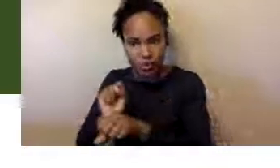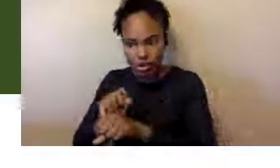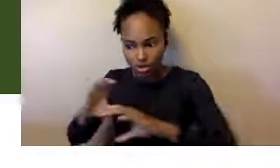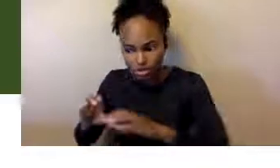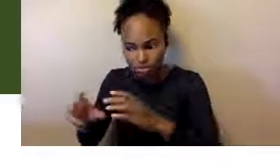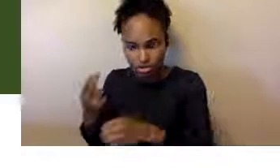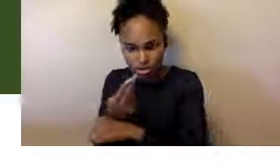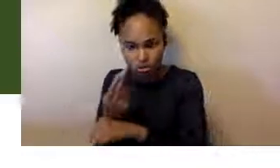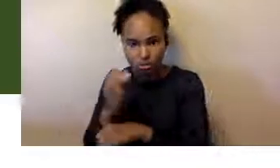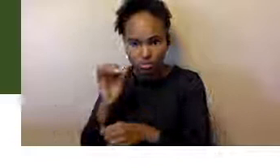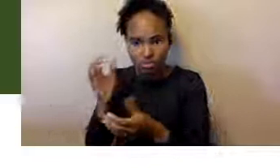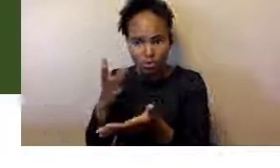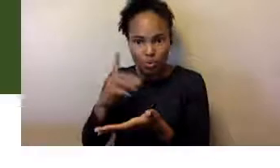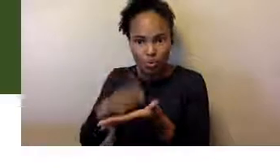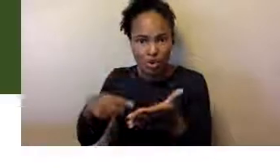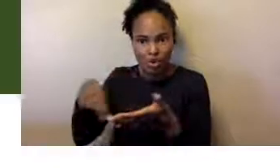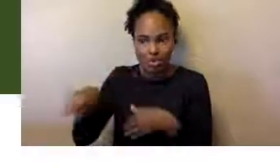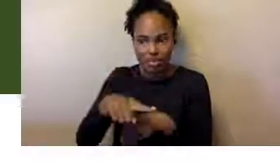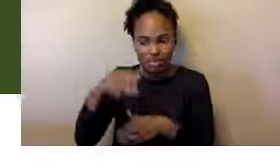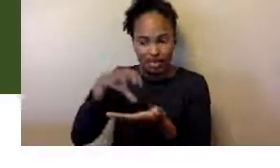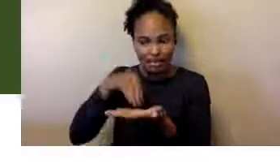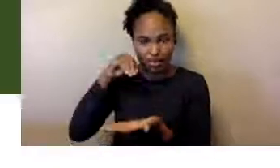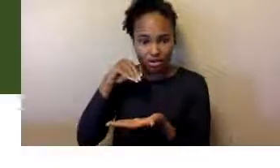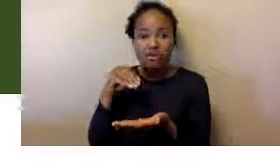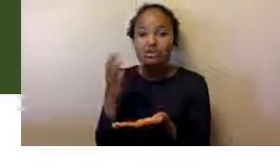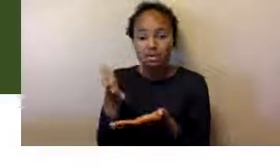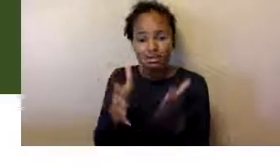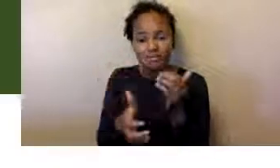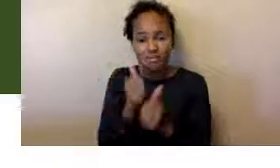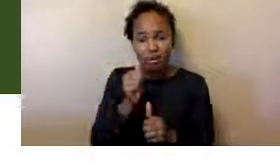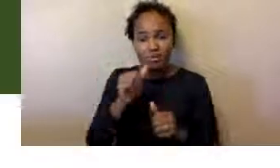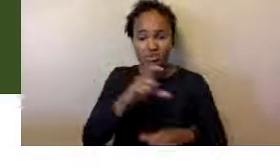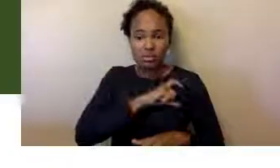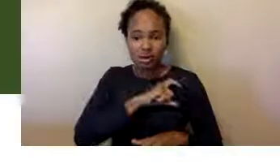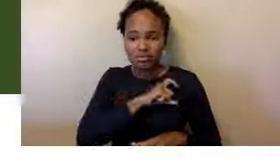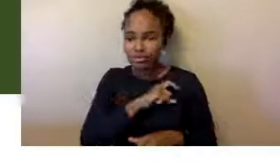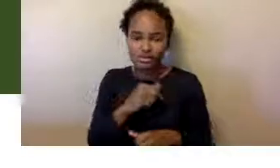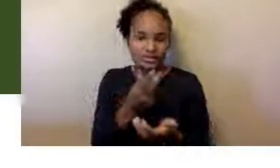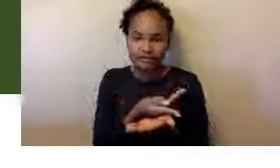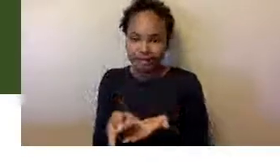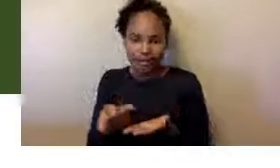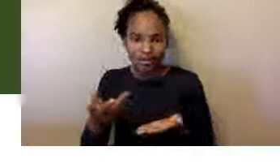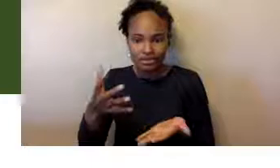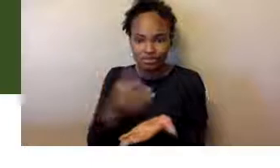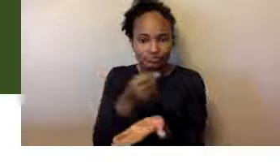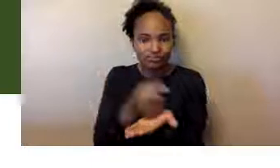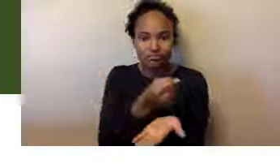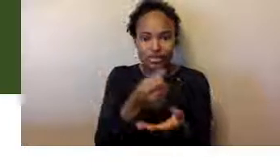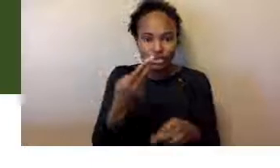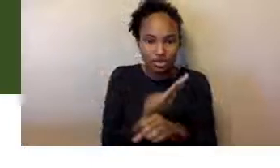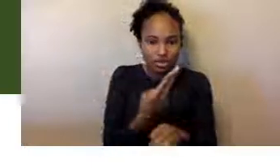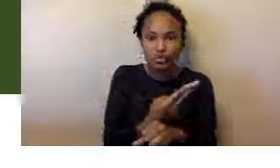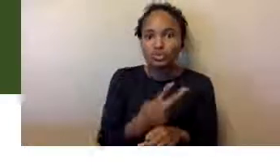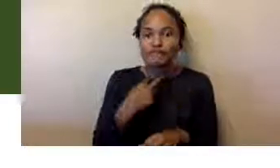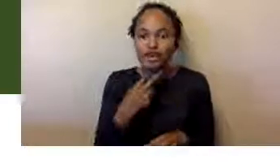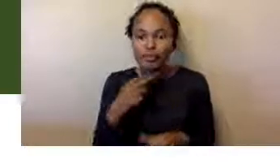officers on the ground fail to provide that reasonable modification to use verbal de-escalation techniques that they